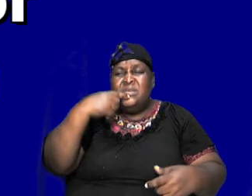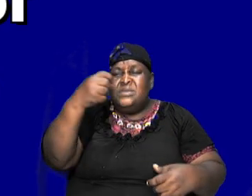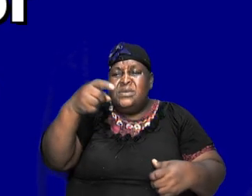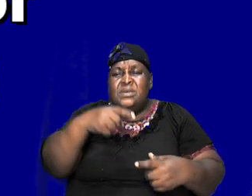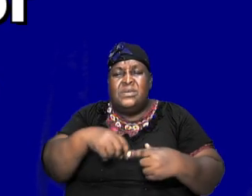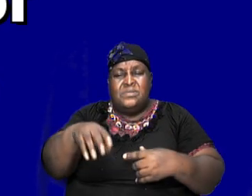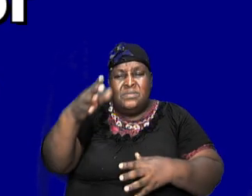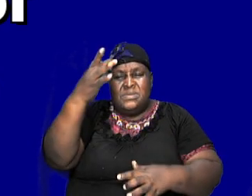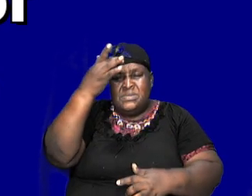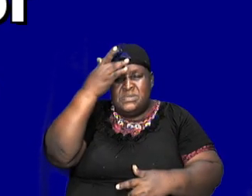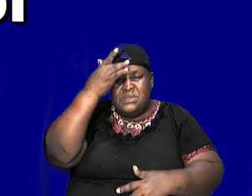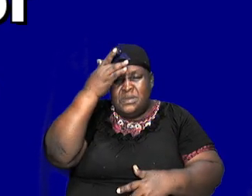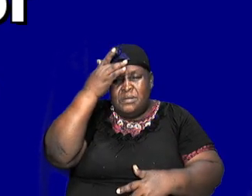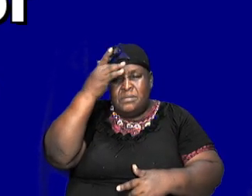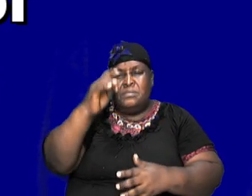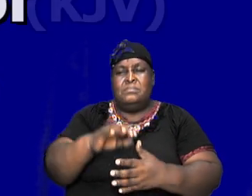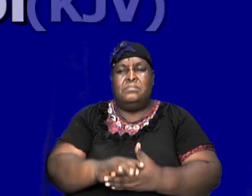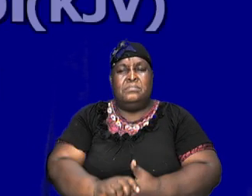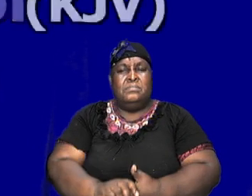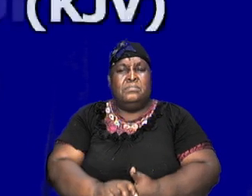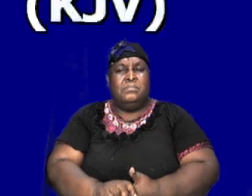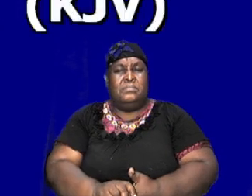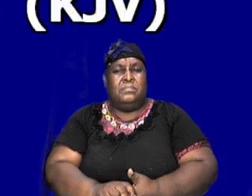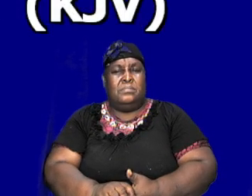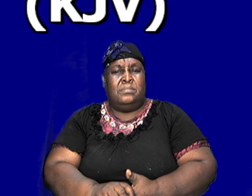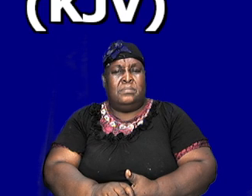sick of palsy,